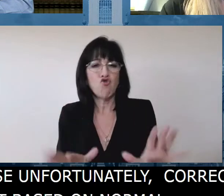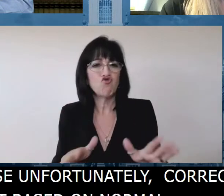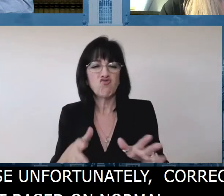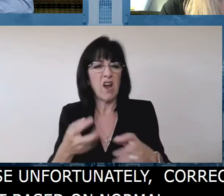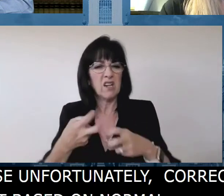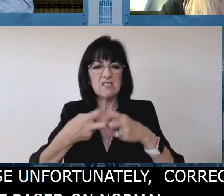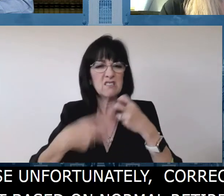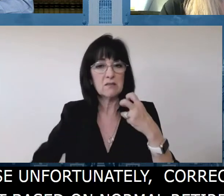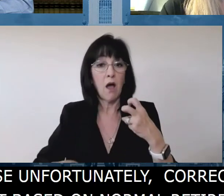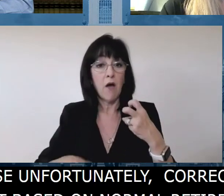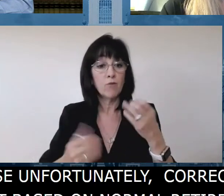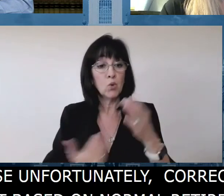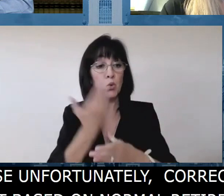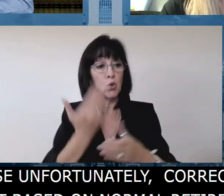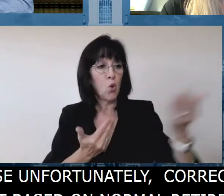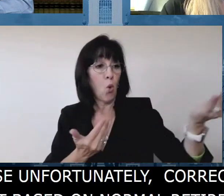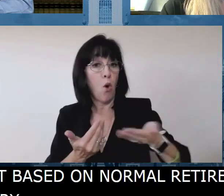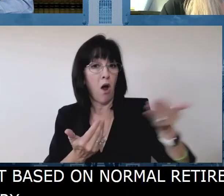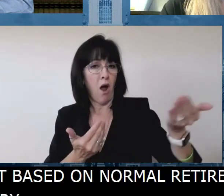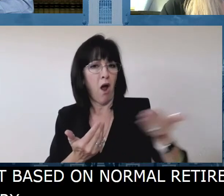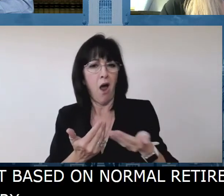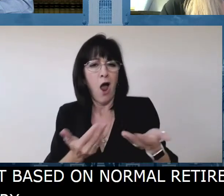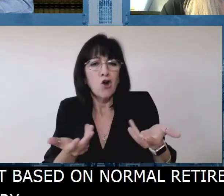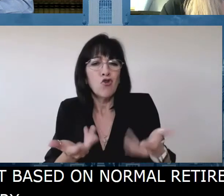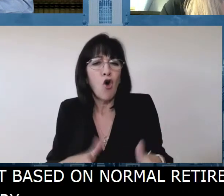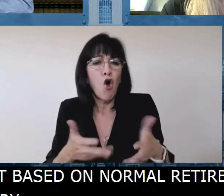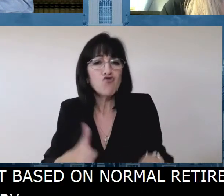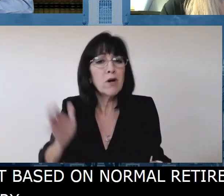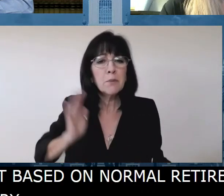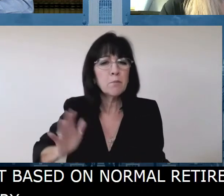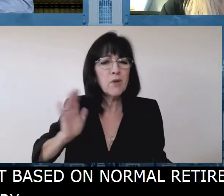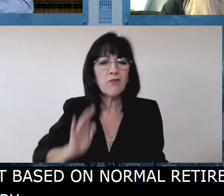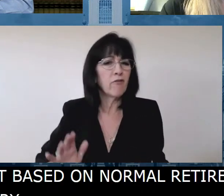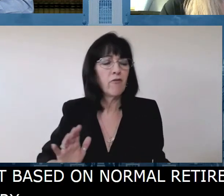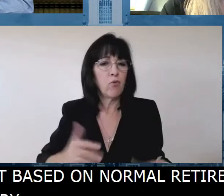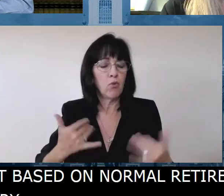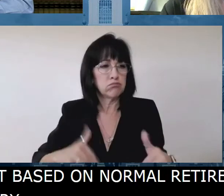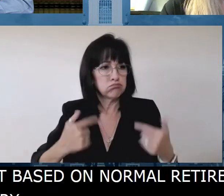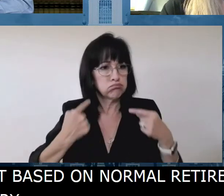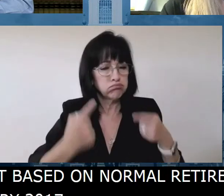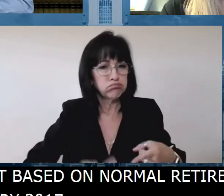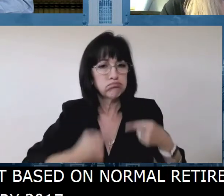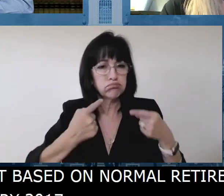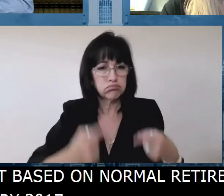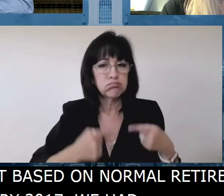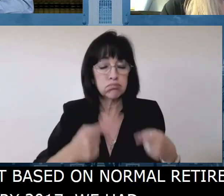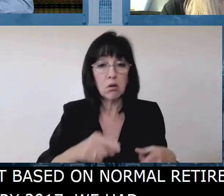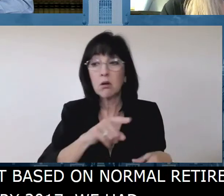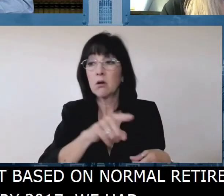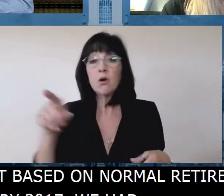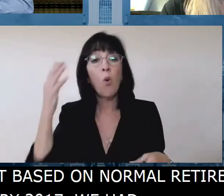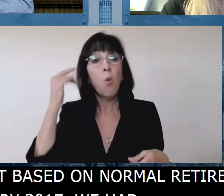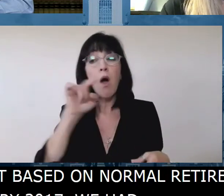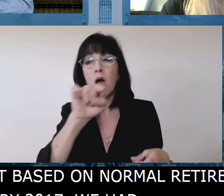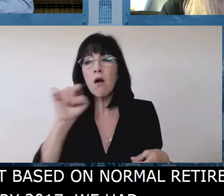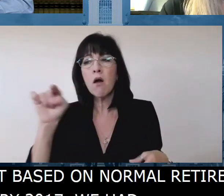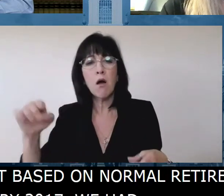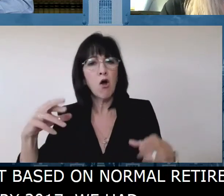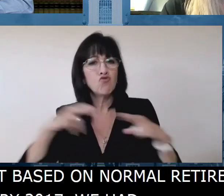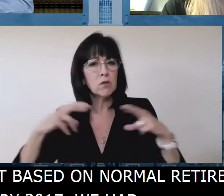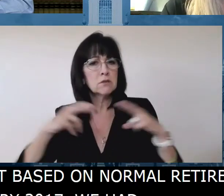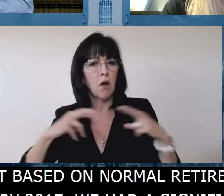of February 2017. We had a significant outflow of correctional